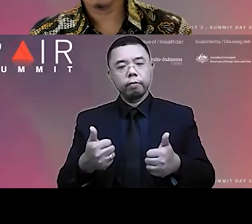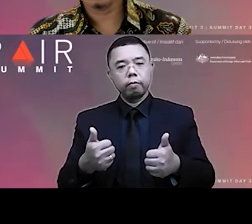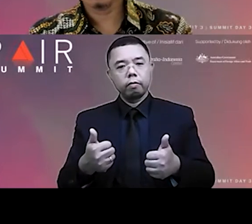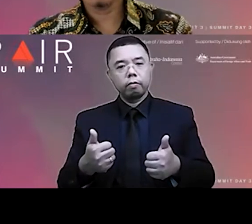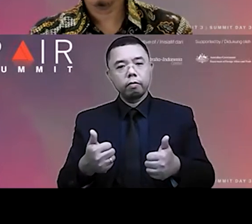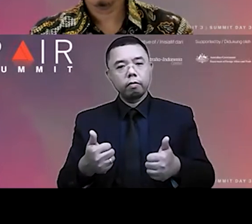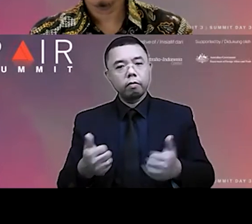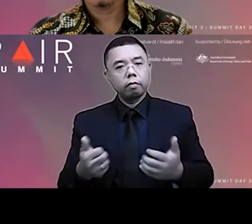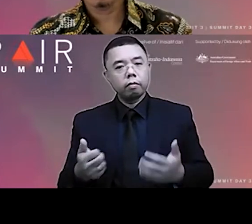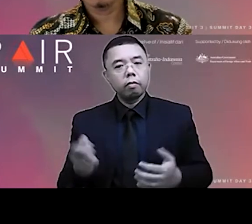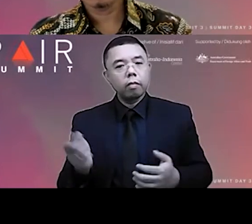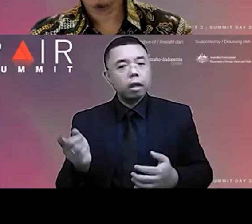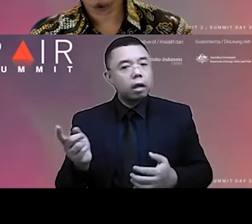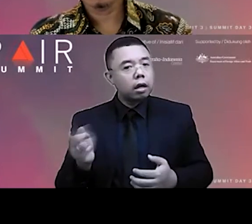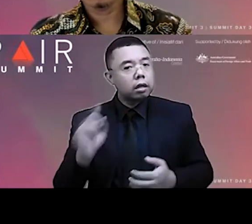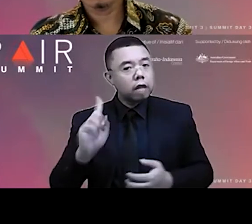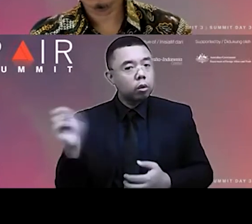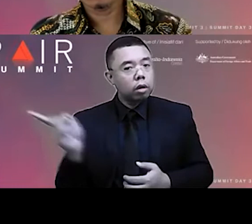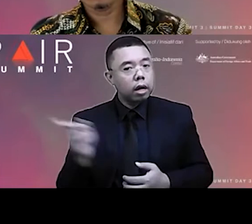the